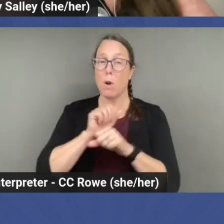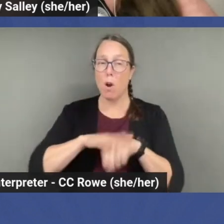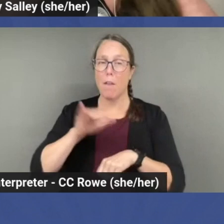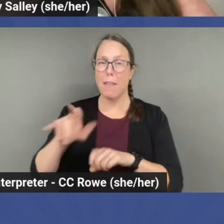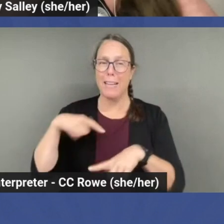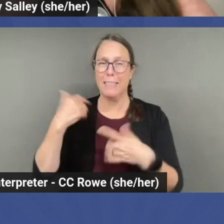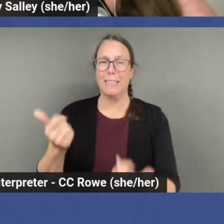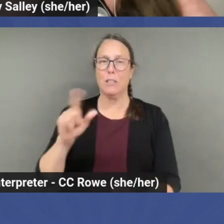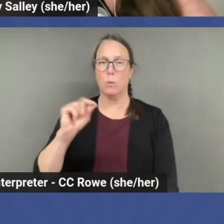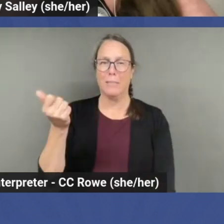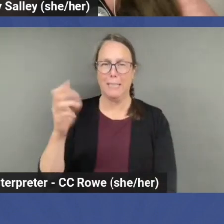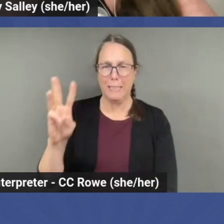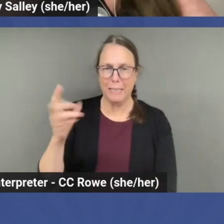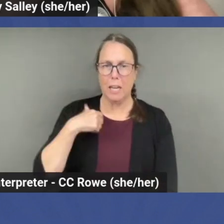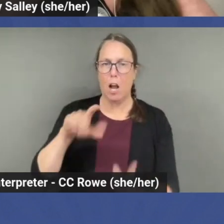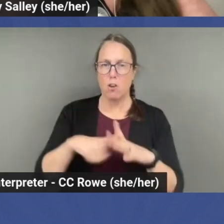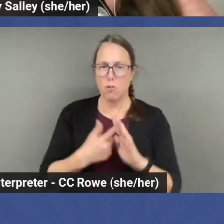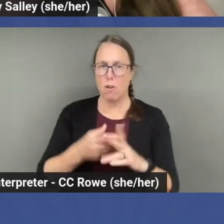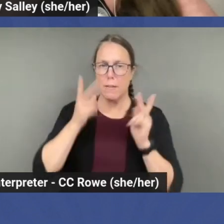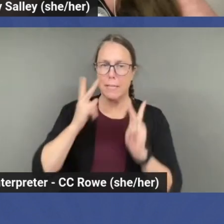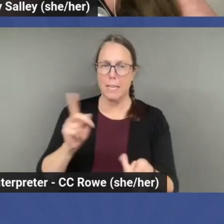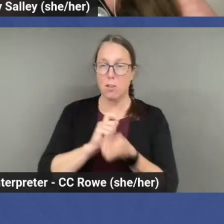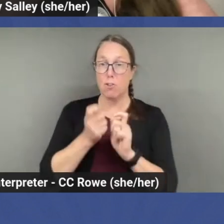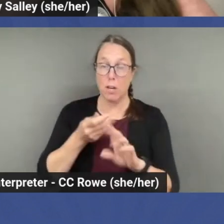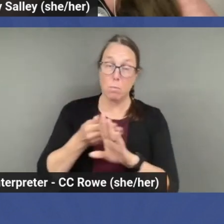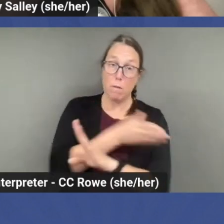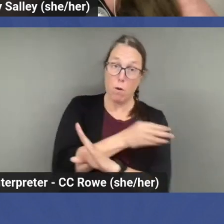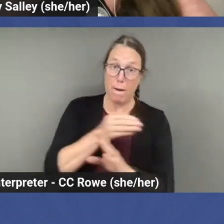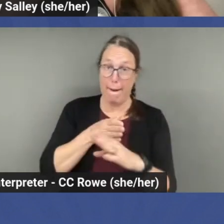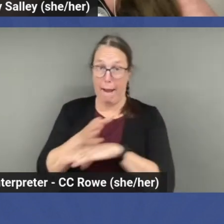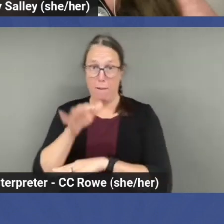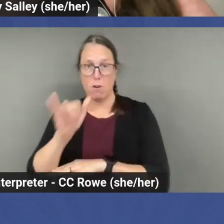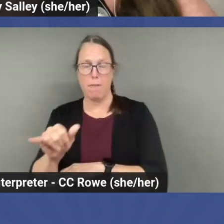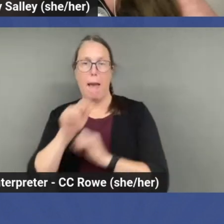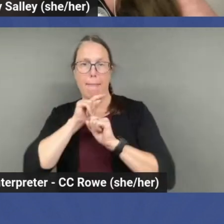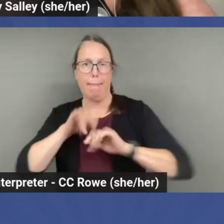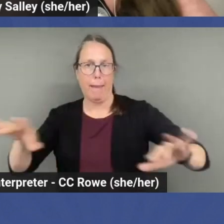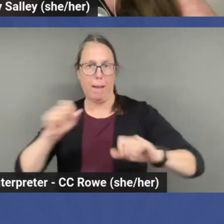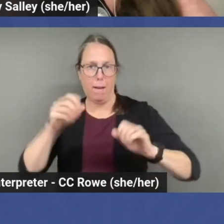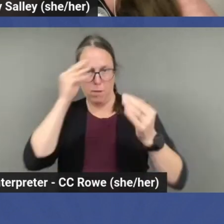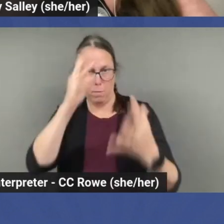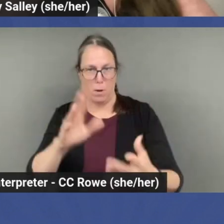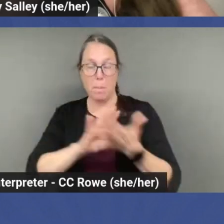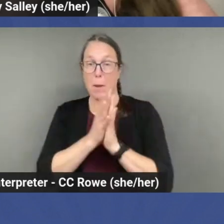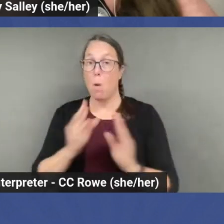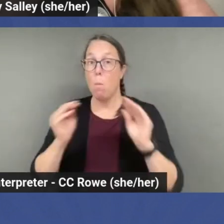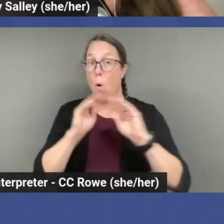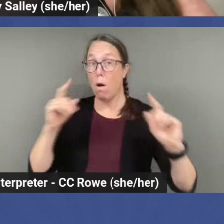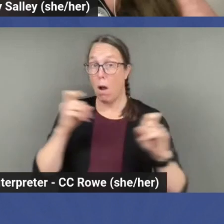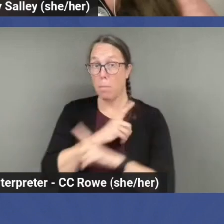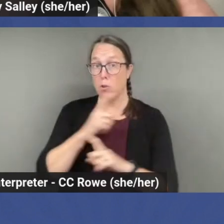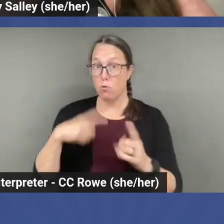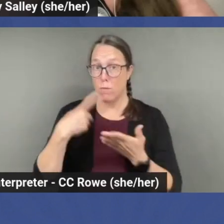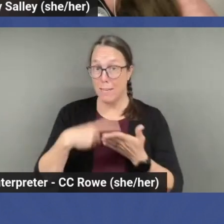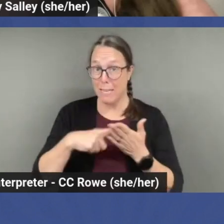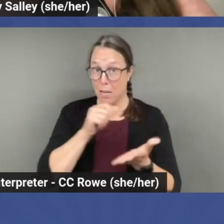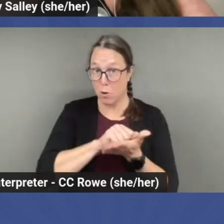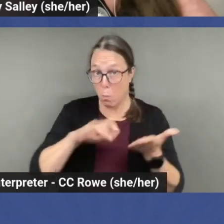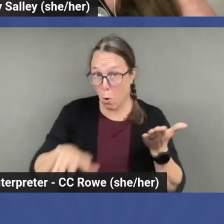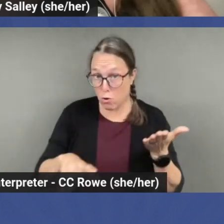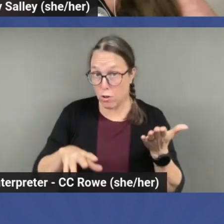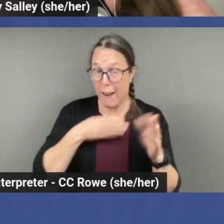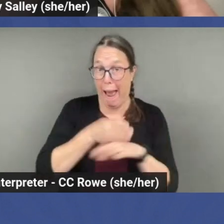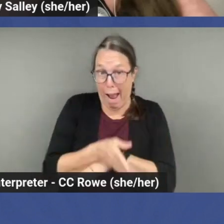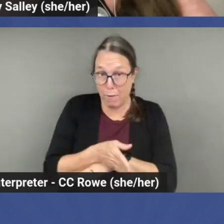the change before and after, and it became more complicated to talk about abortion, like besides